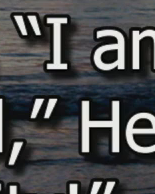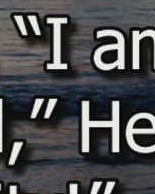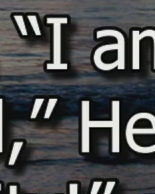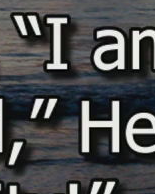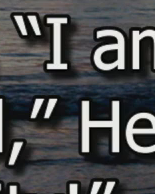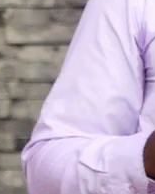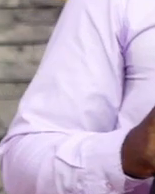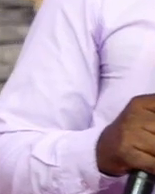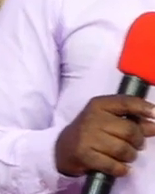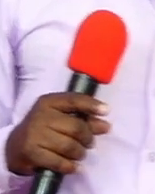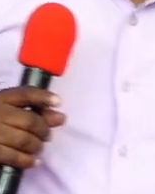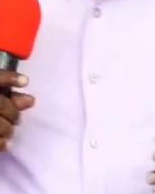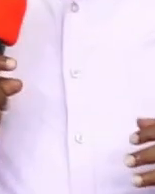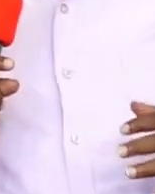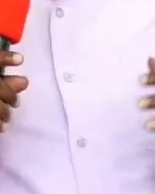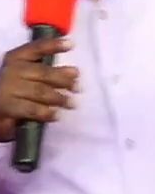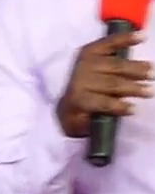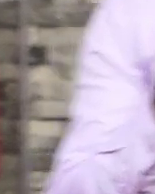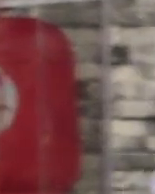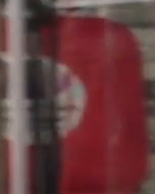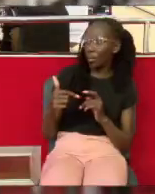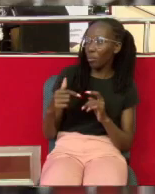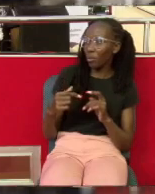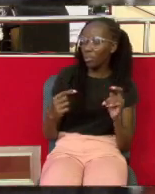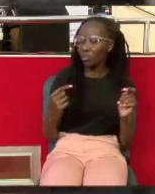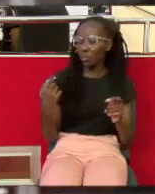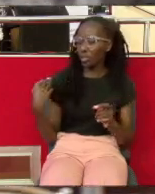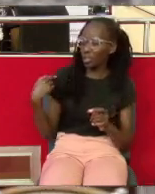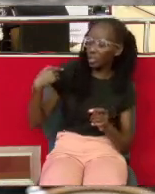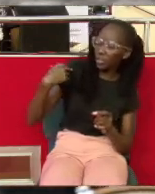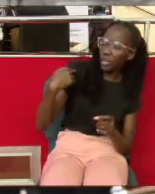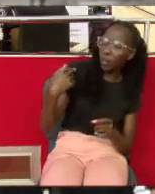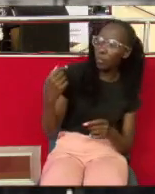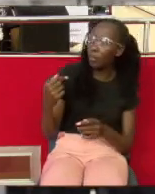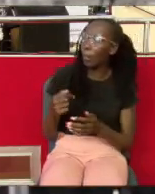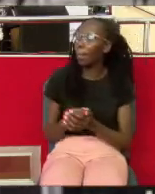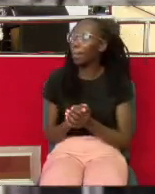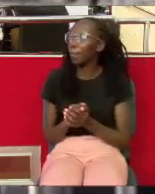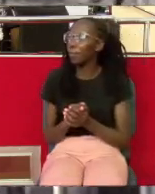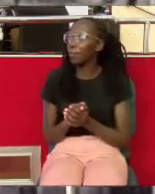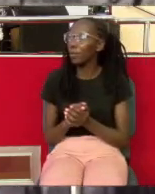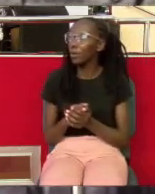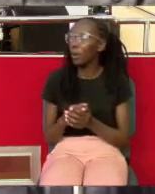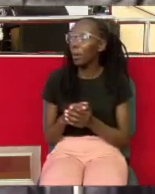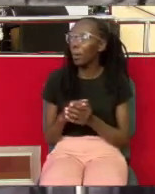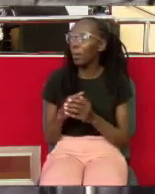that He has come to bring disturbance. But after all the accusations,